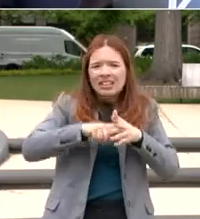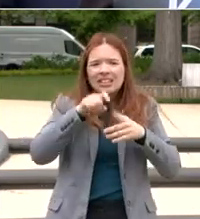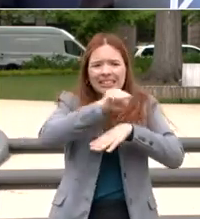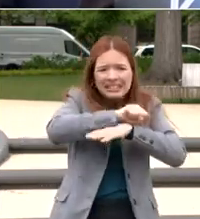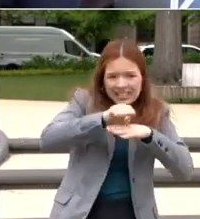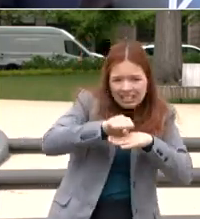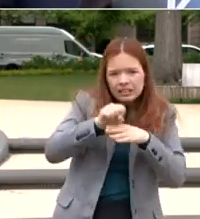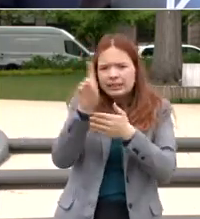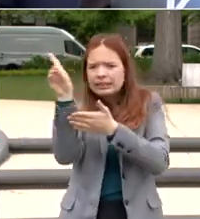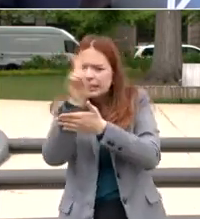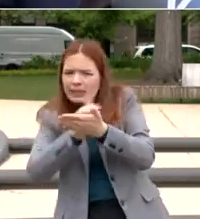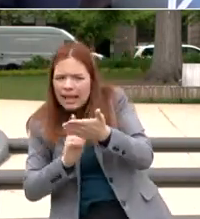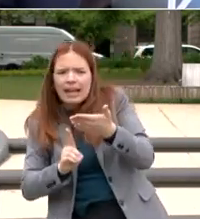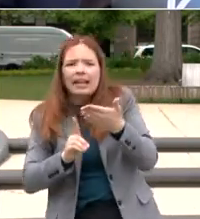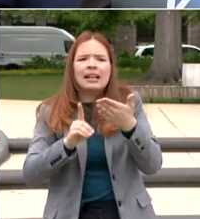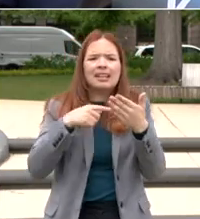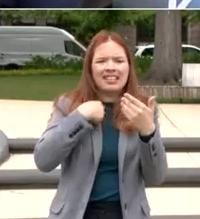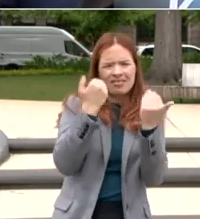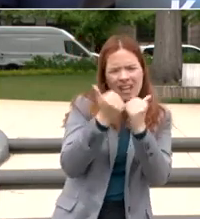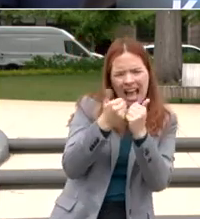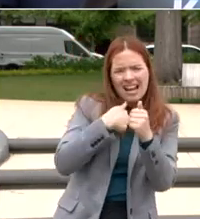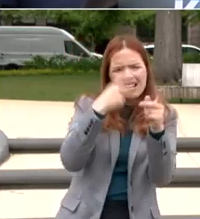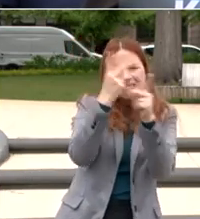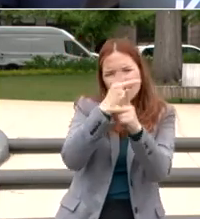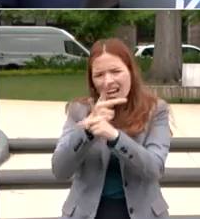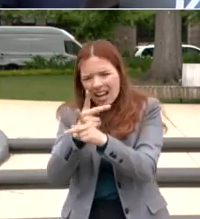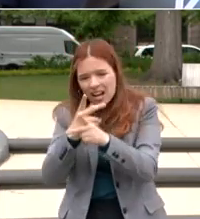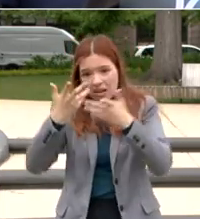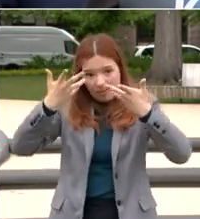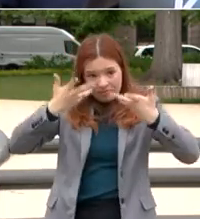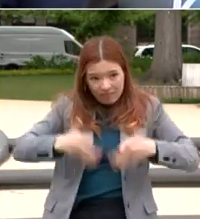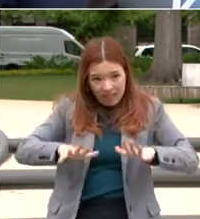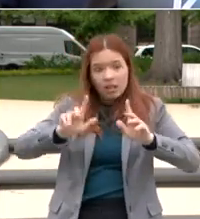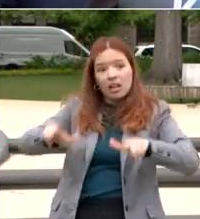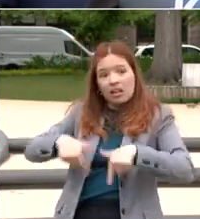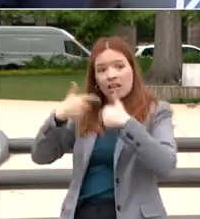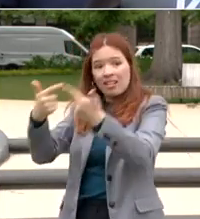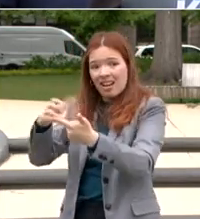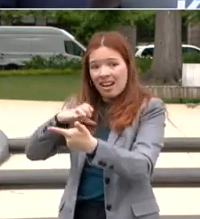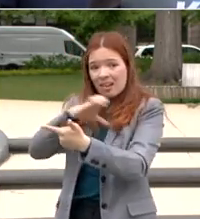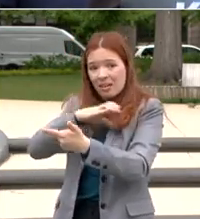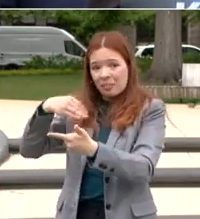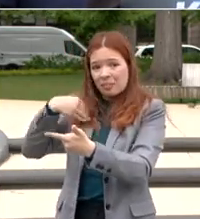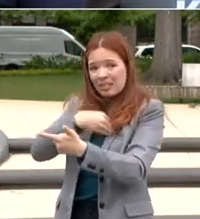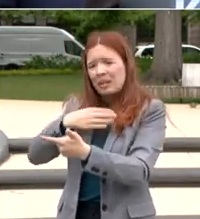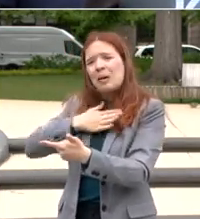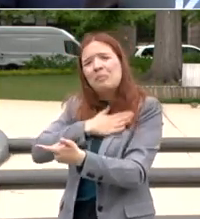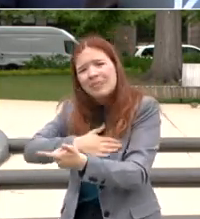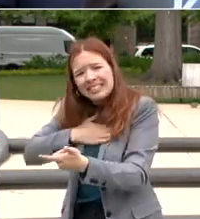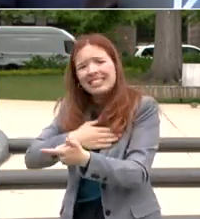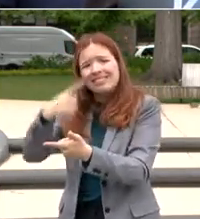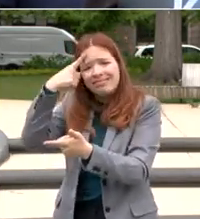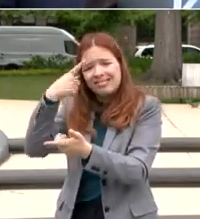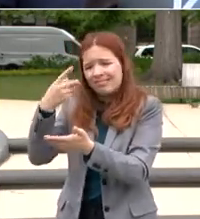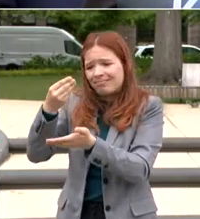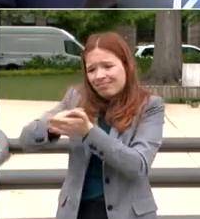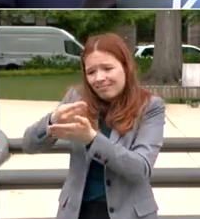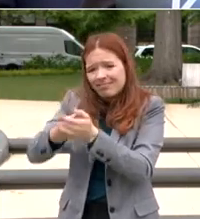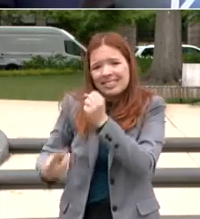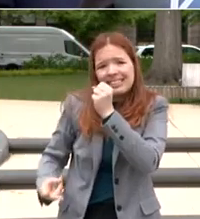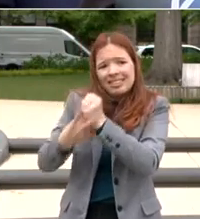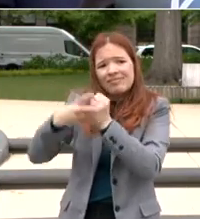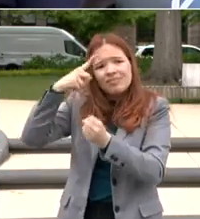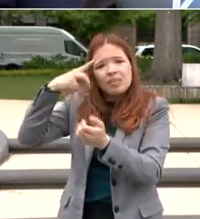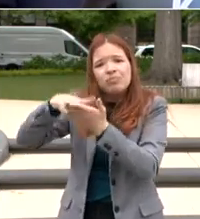we must turn to our DC council members and ask that they retain the funding for this project. DDOT is dedicated